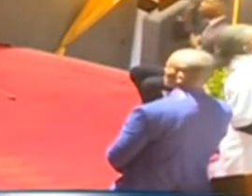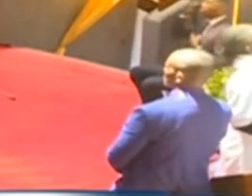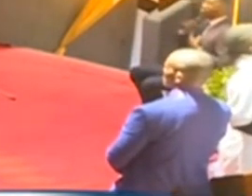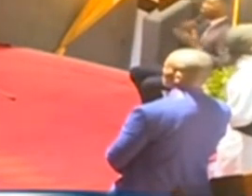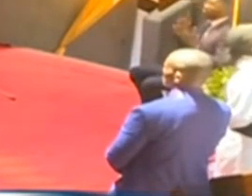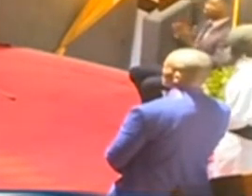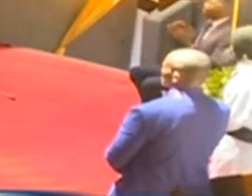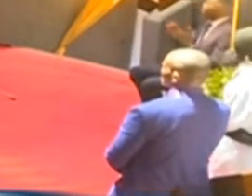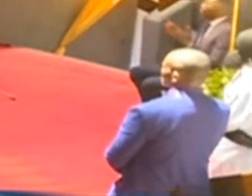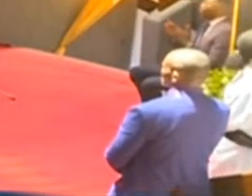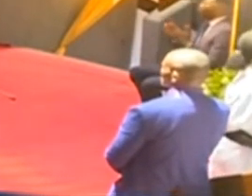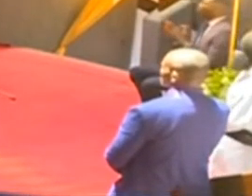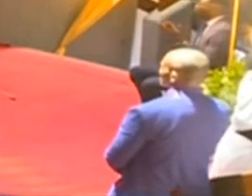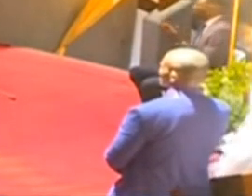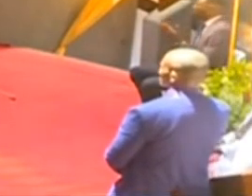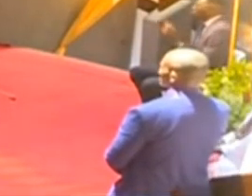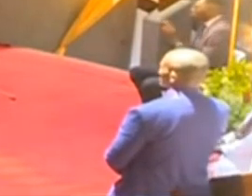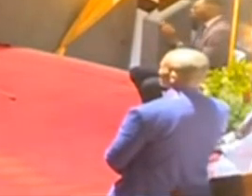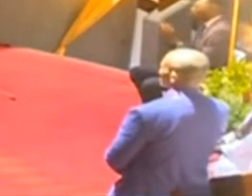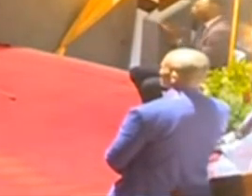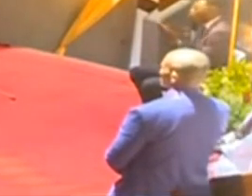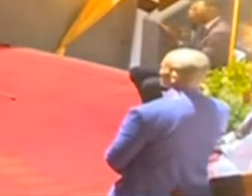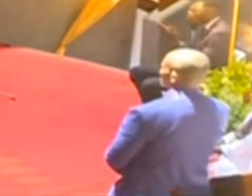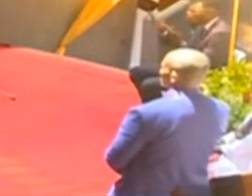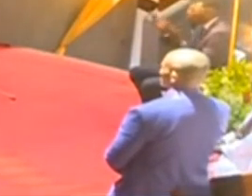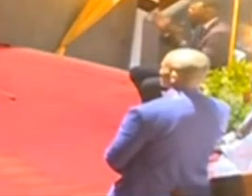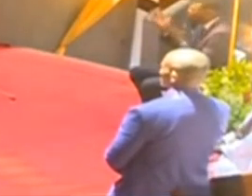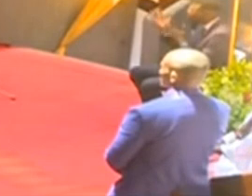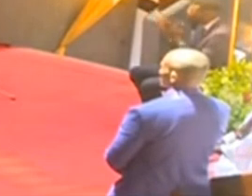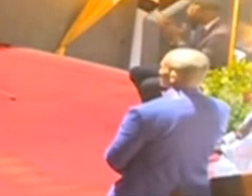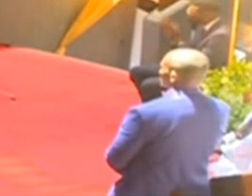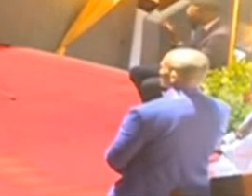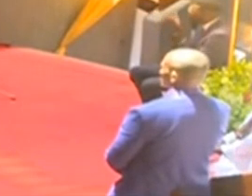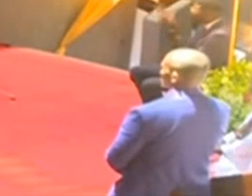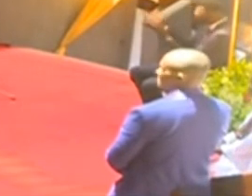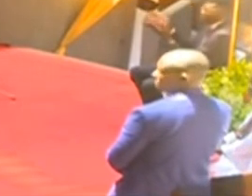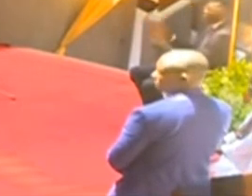another script. I'm reading from the Holy Word of God.